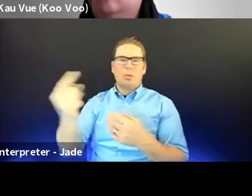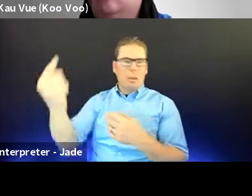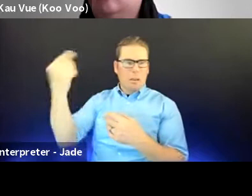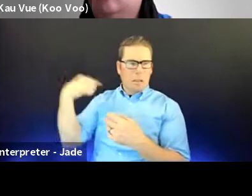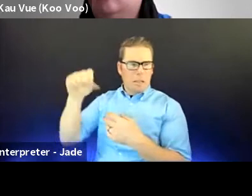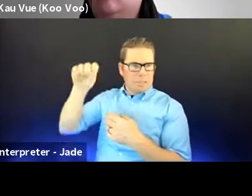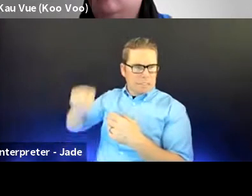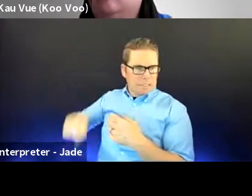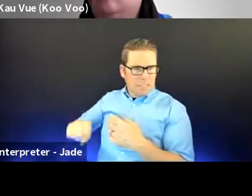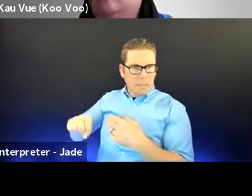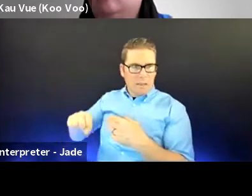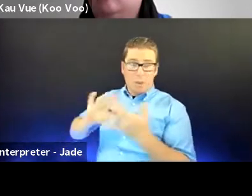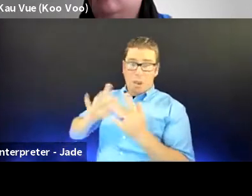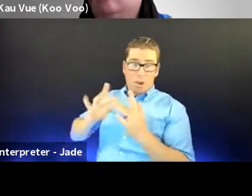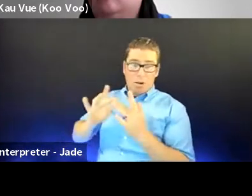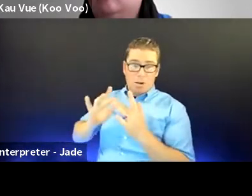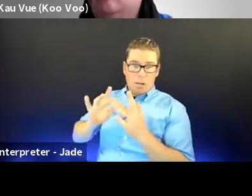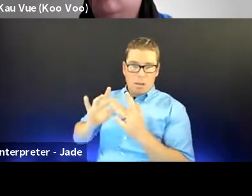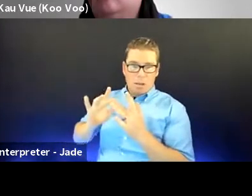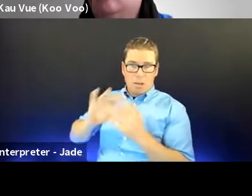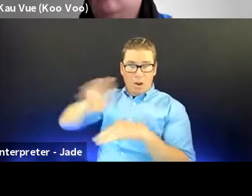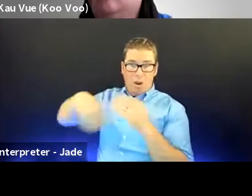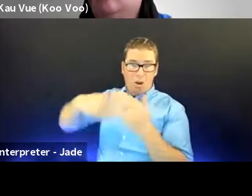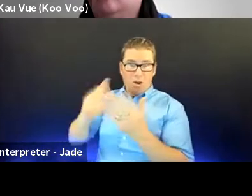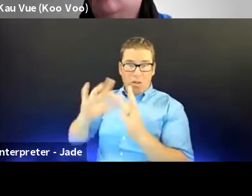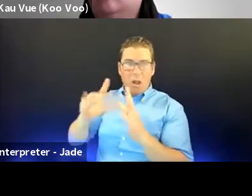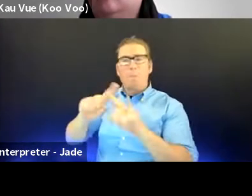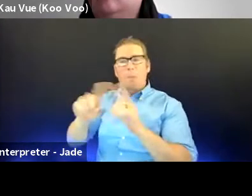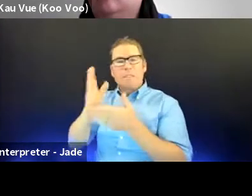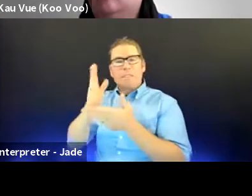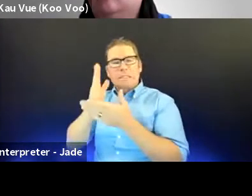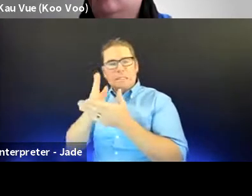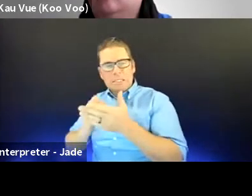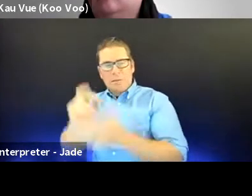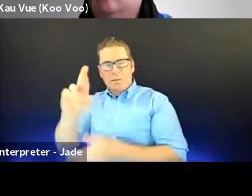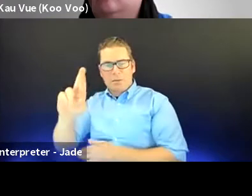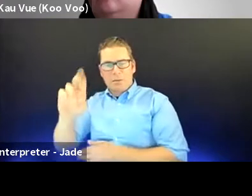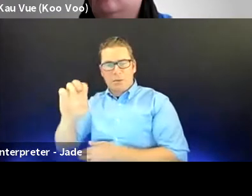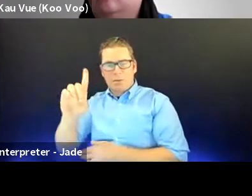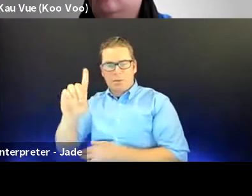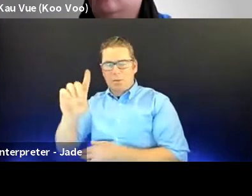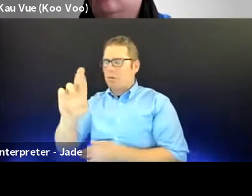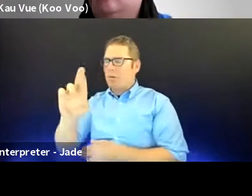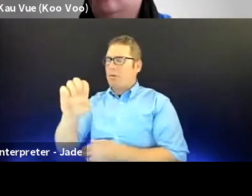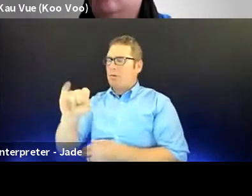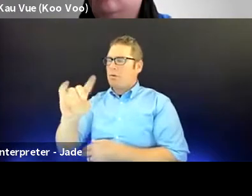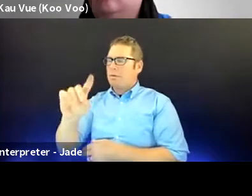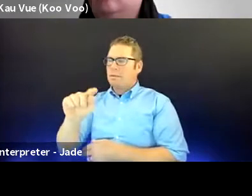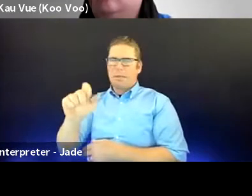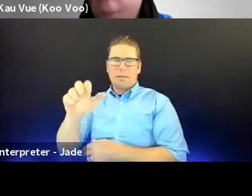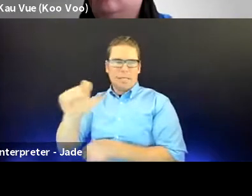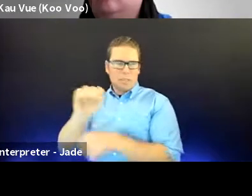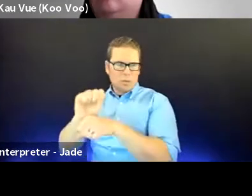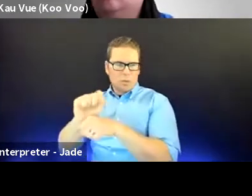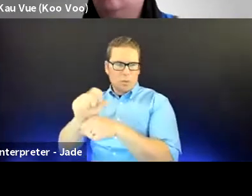for some residential work you do in the summer, like a couple, 2-3 weeks. So it's very doable for folks now. And